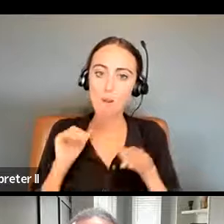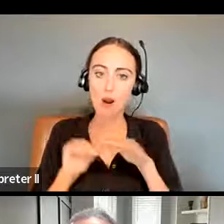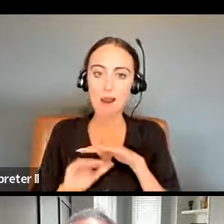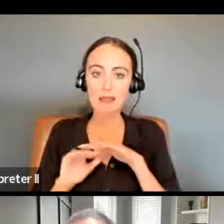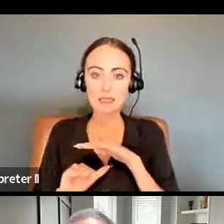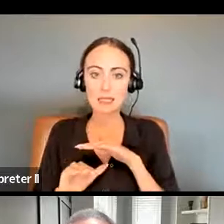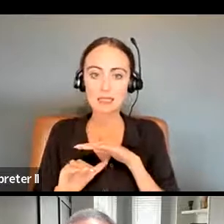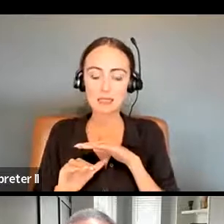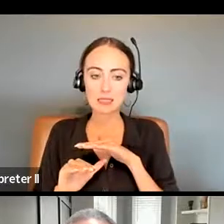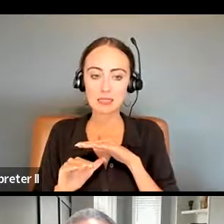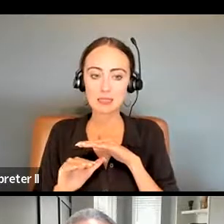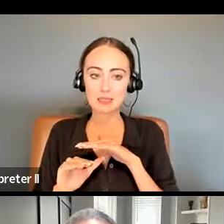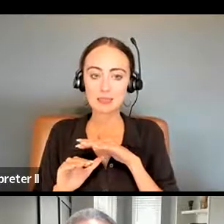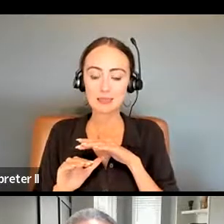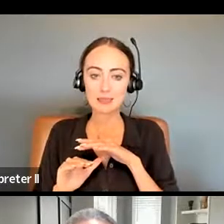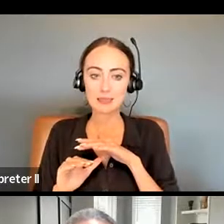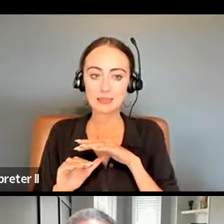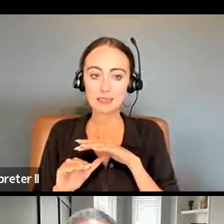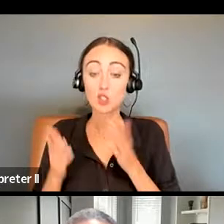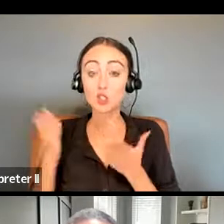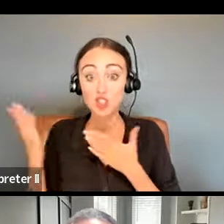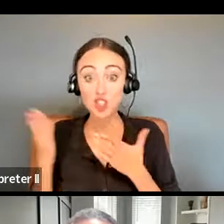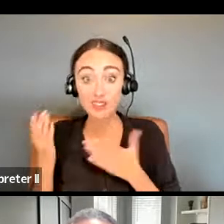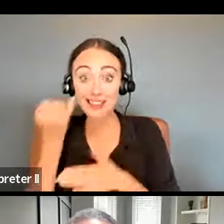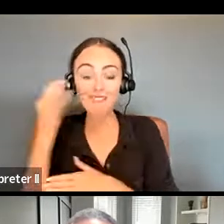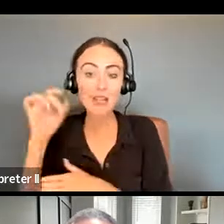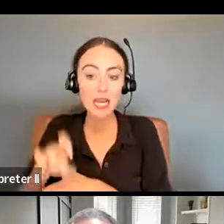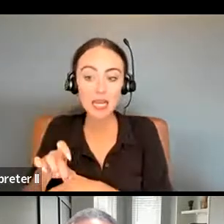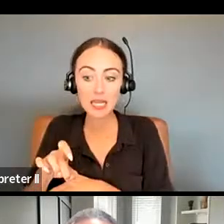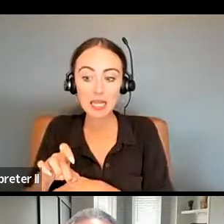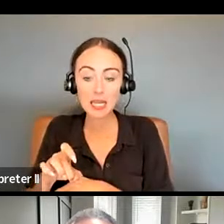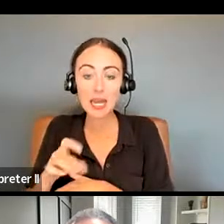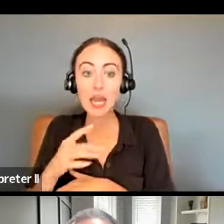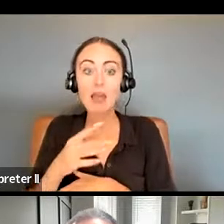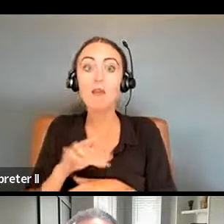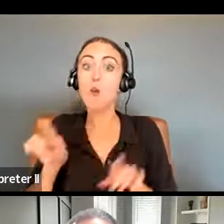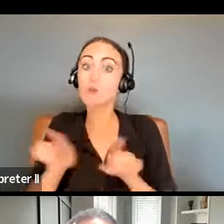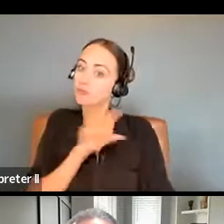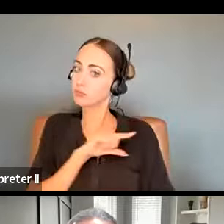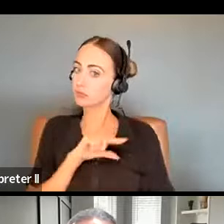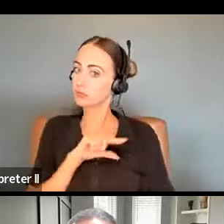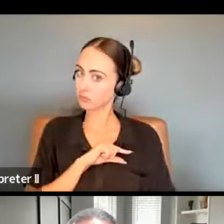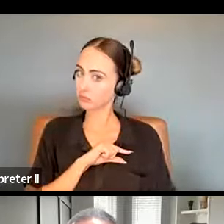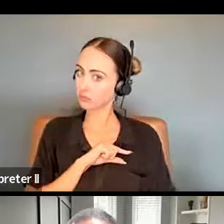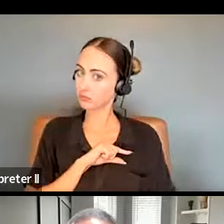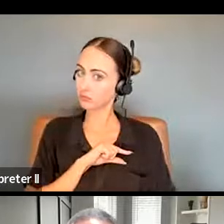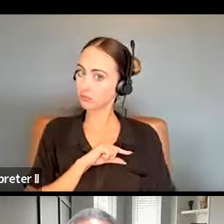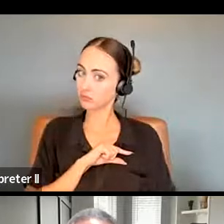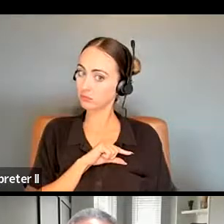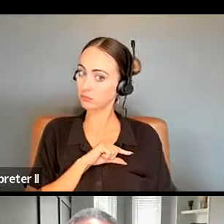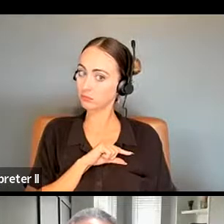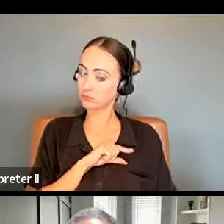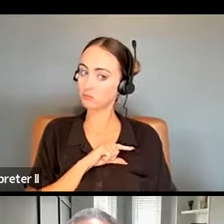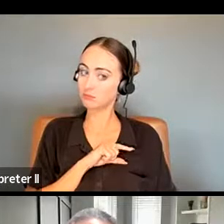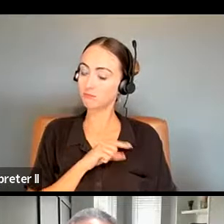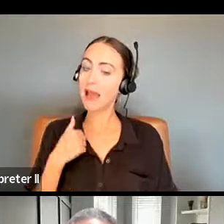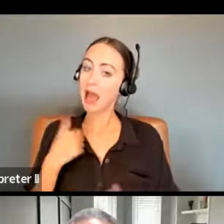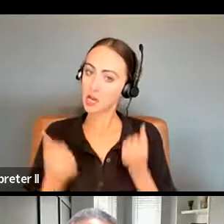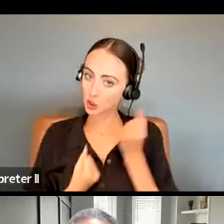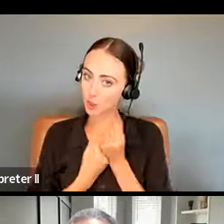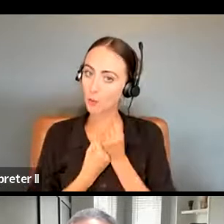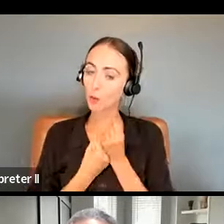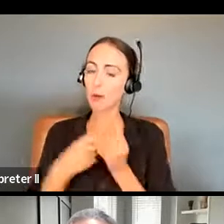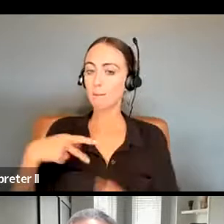access to services if needed and eligible. So I will be supporting